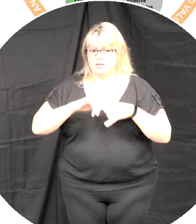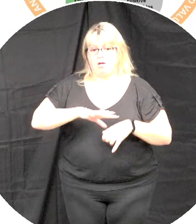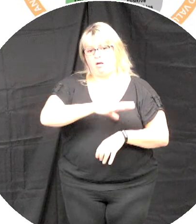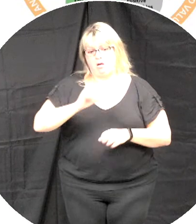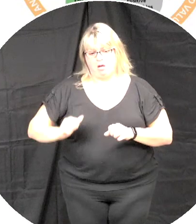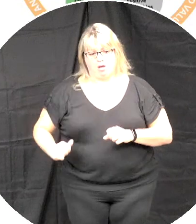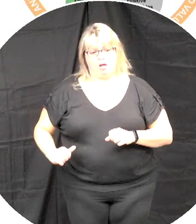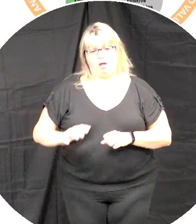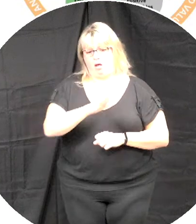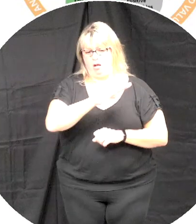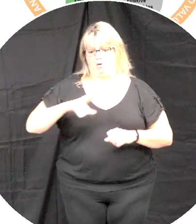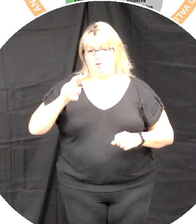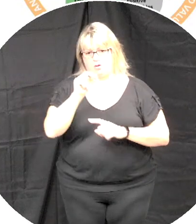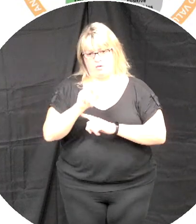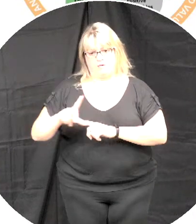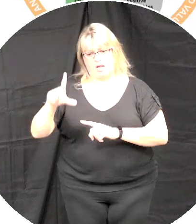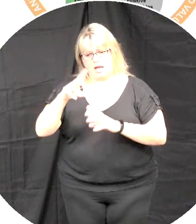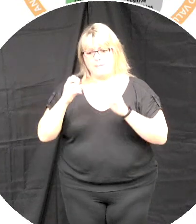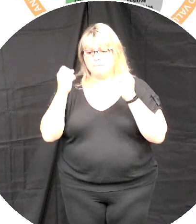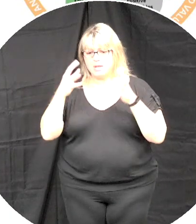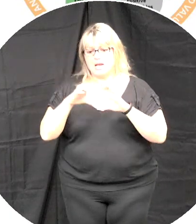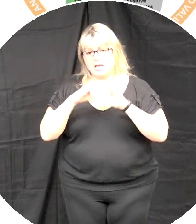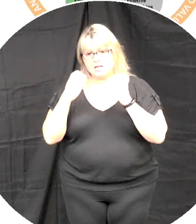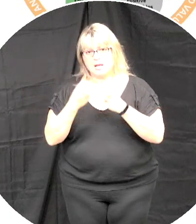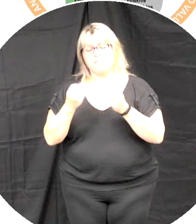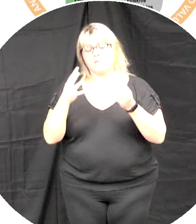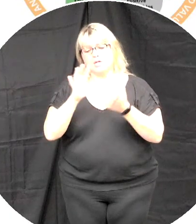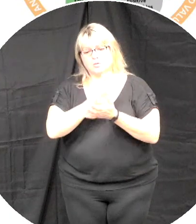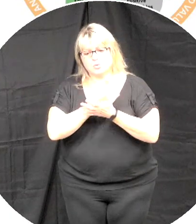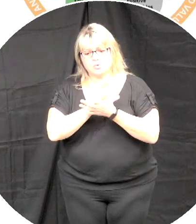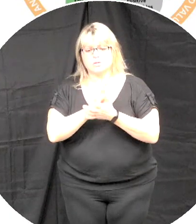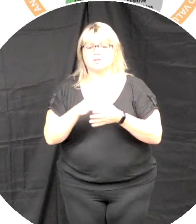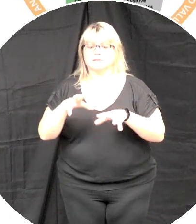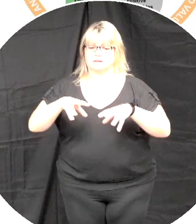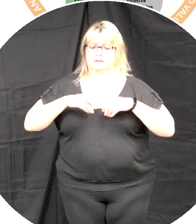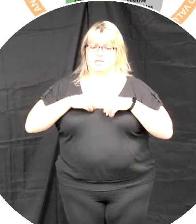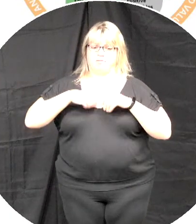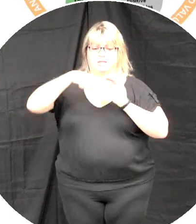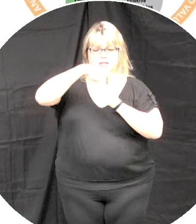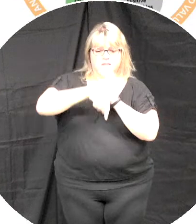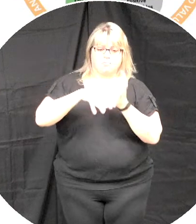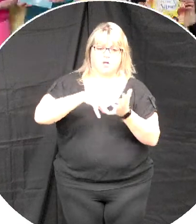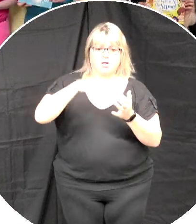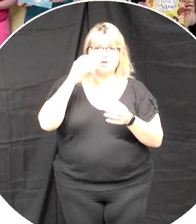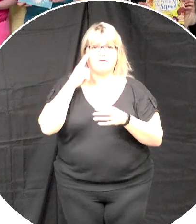province, with a number of classrooms and/or schools embracing deep learning in their practice.